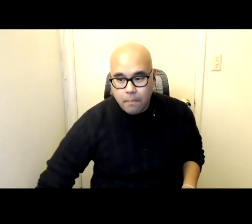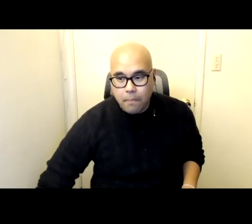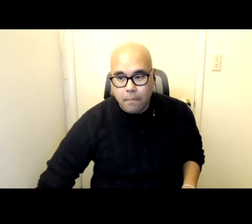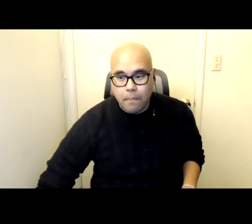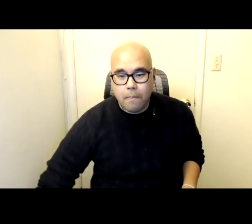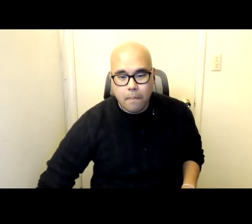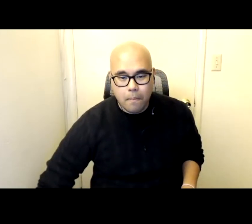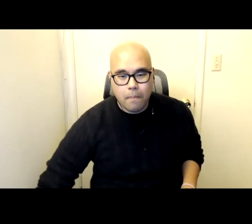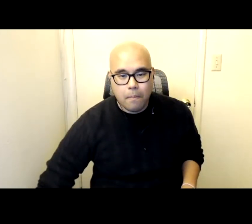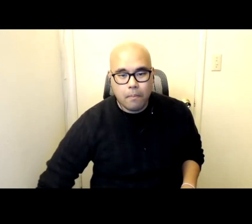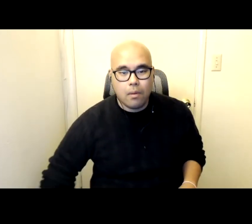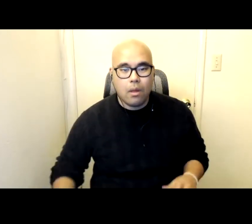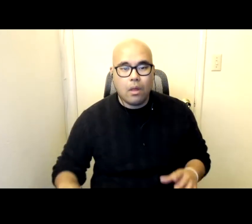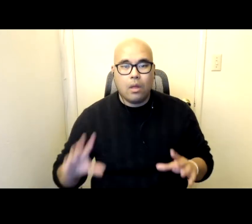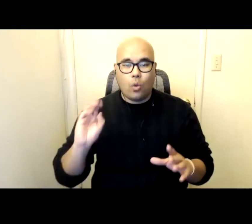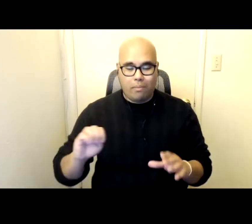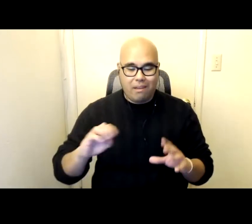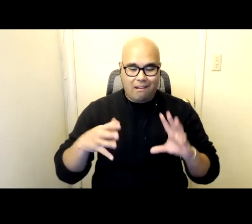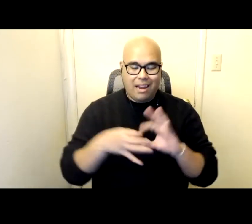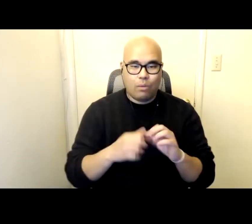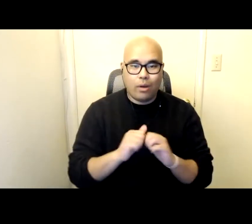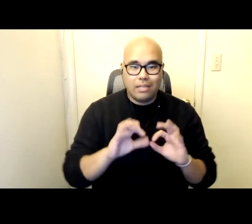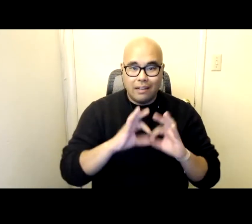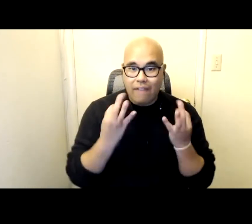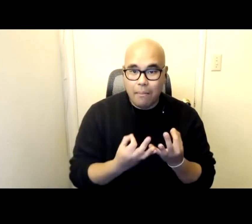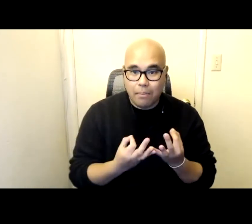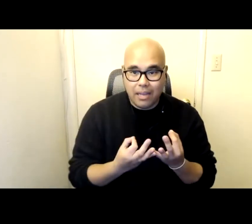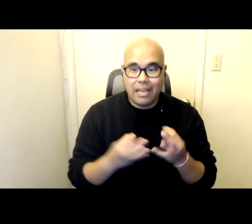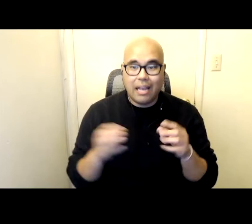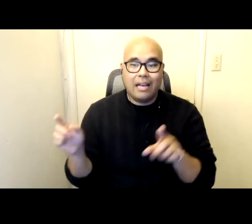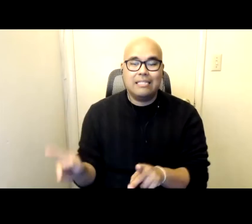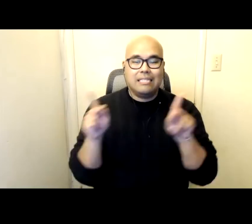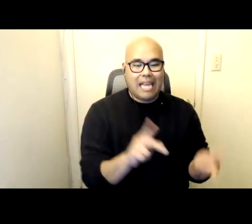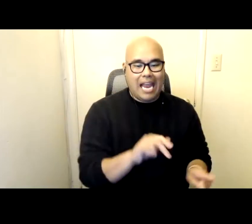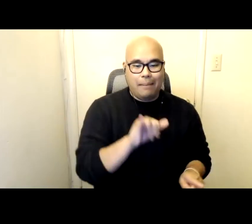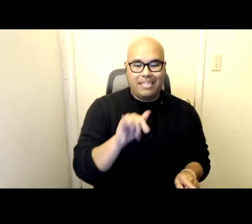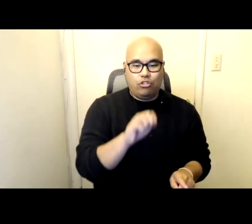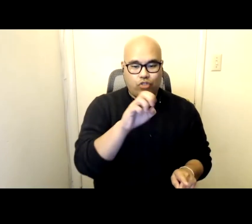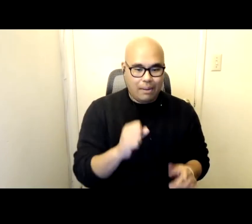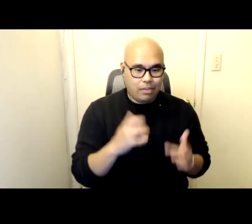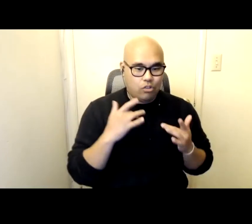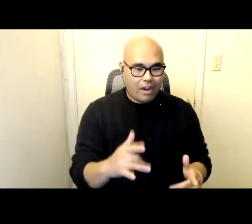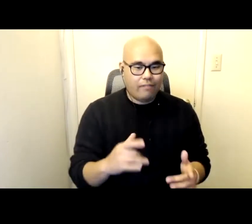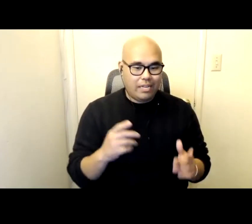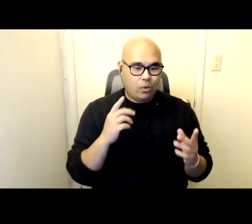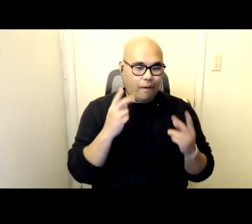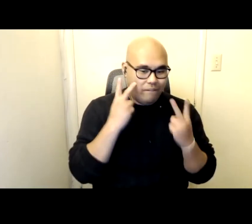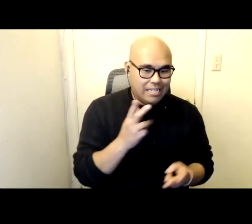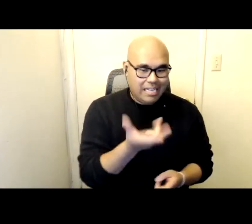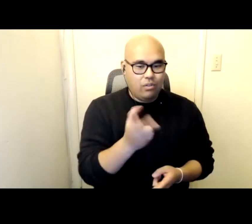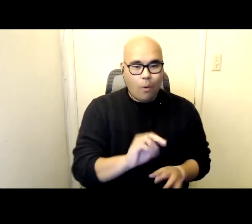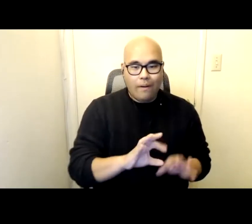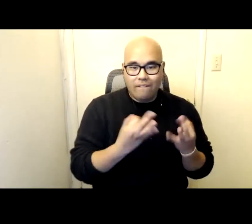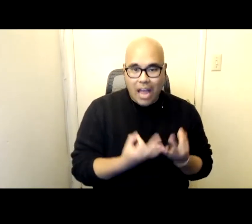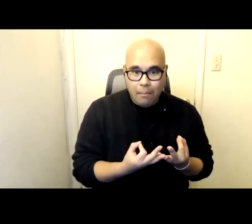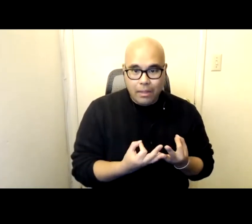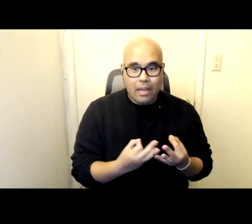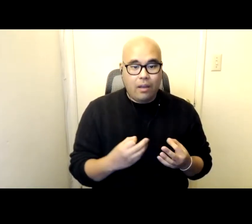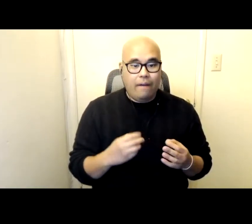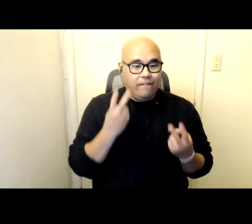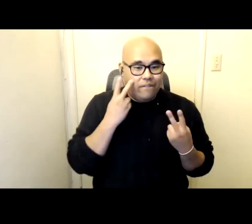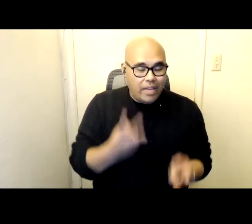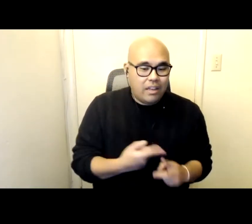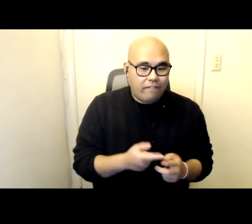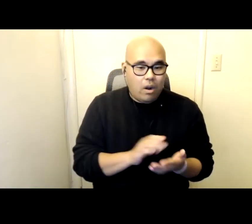united with his family, as James himself is traveling to his own family, coming home from college